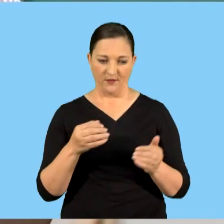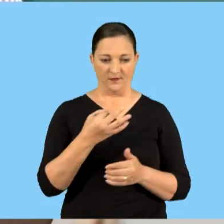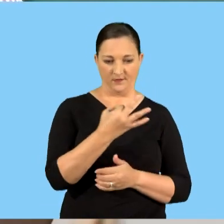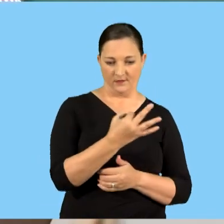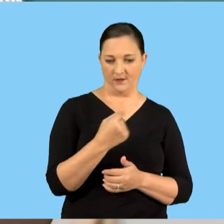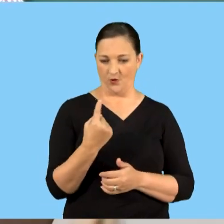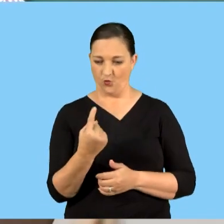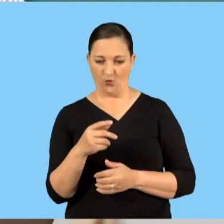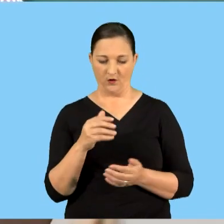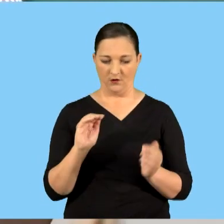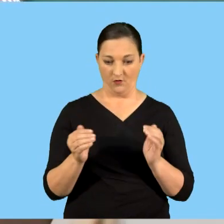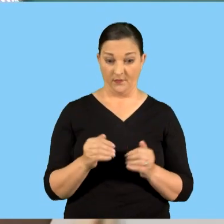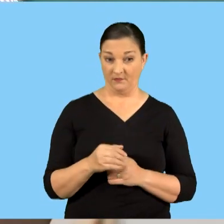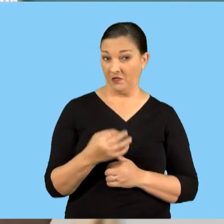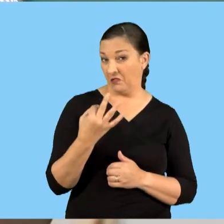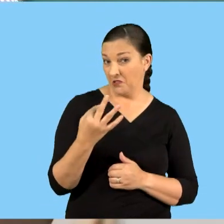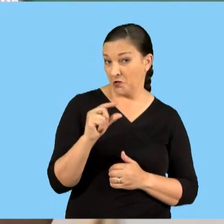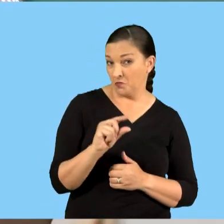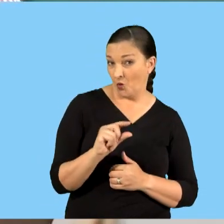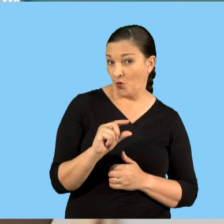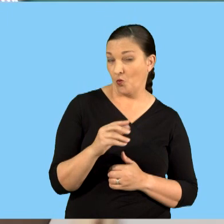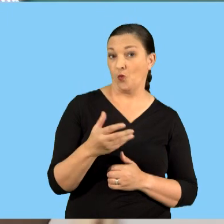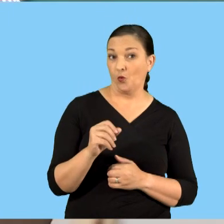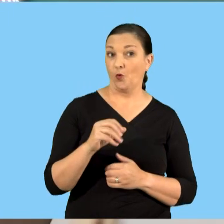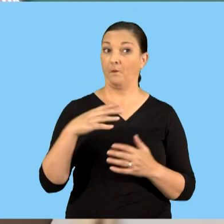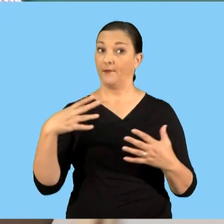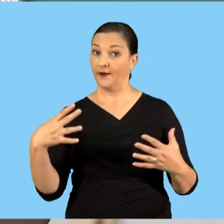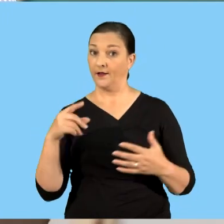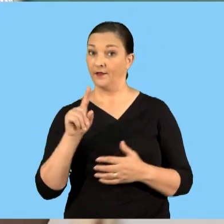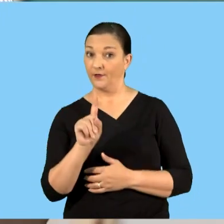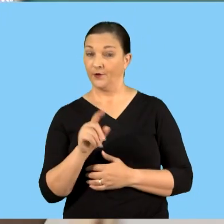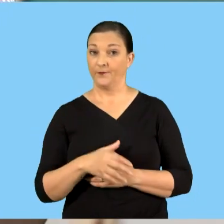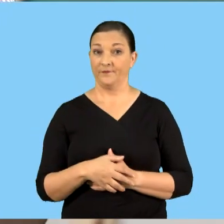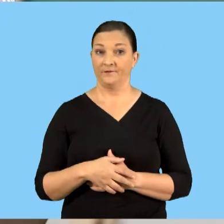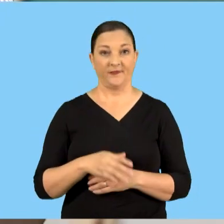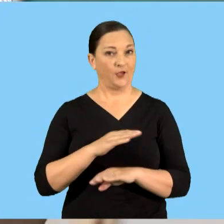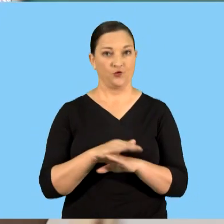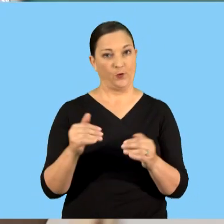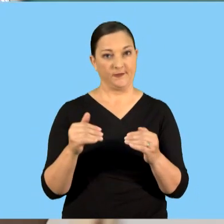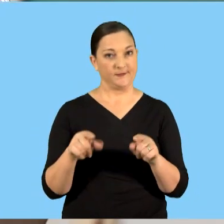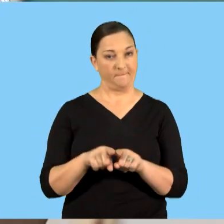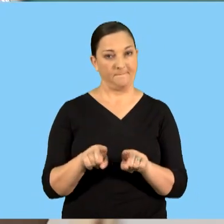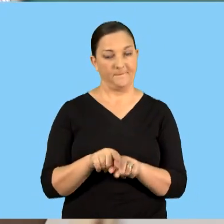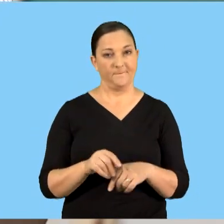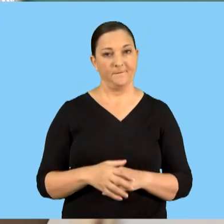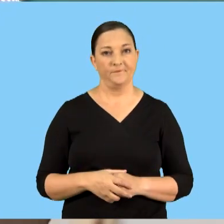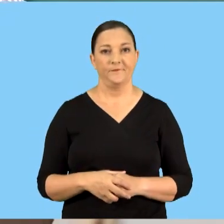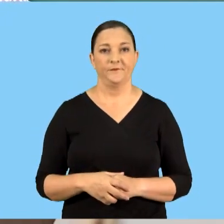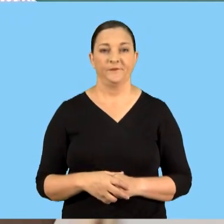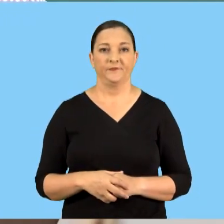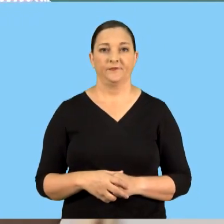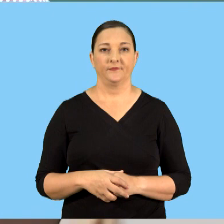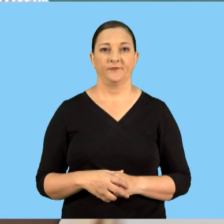1. So, is 3 smaller than 1 or bigger than 1? Because we know it is not equals to 1. What do you